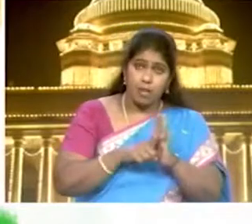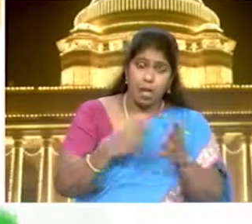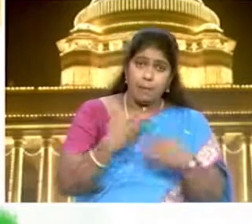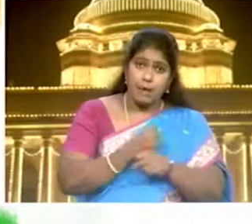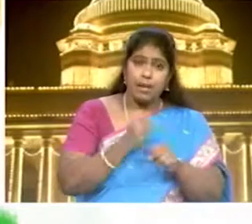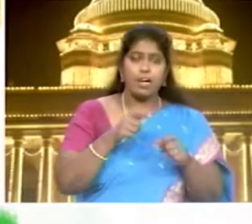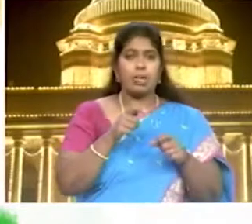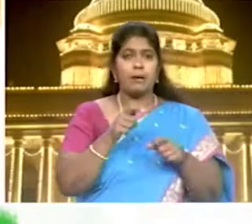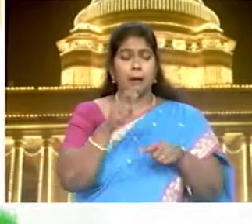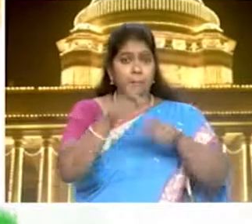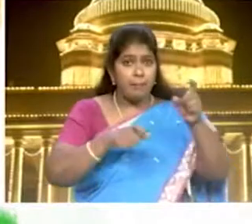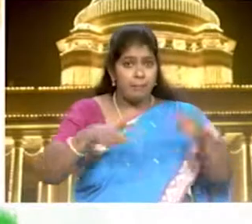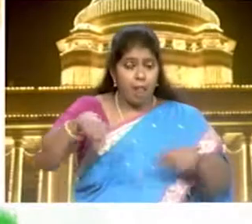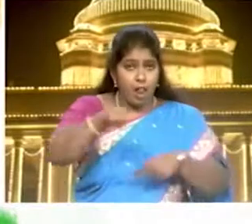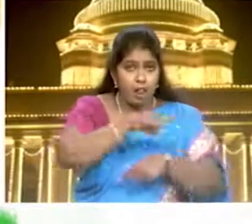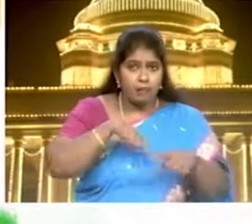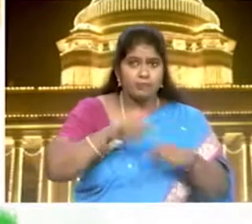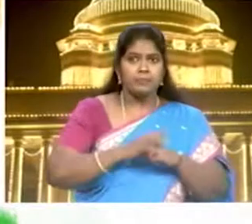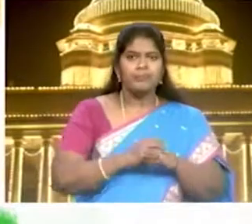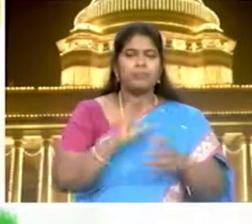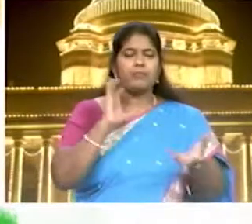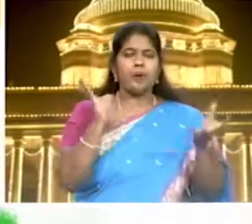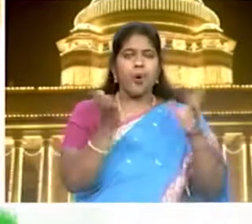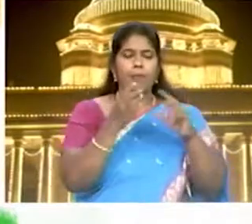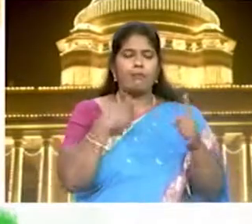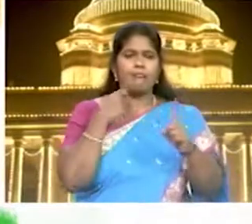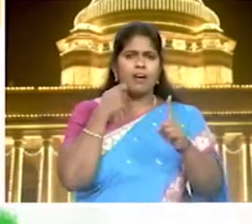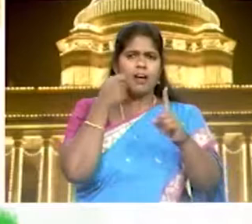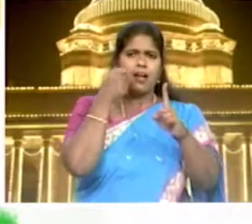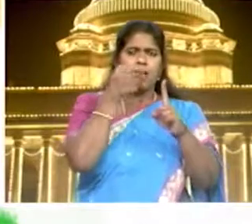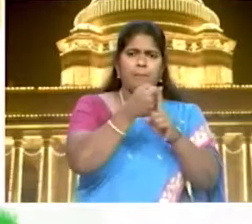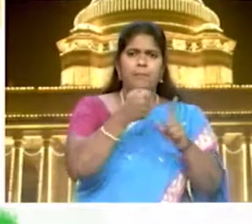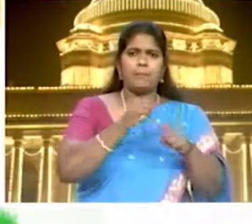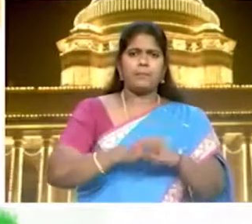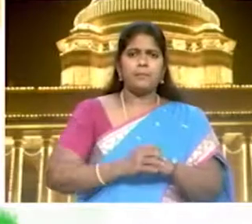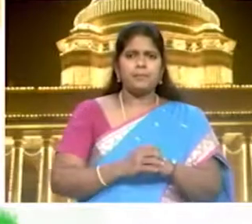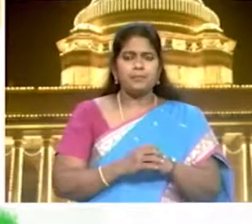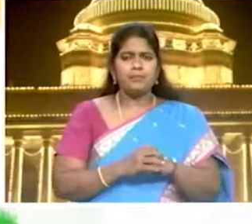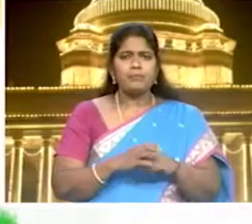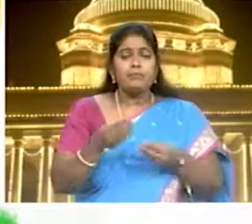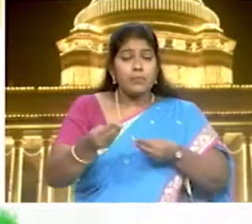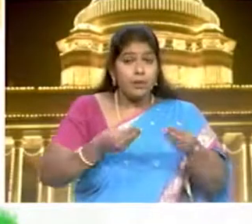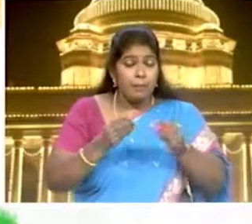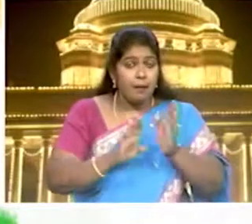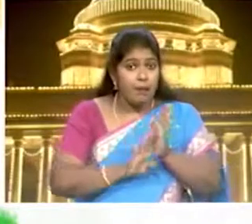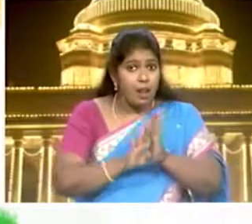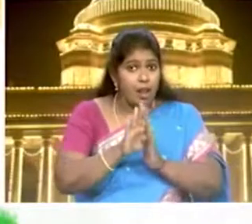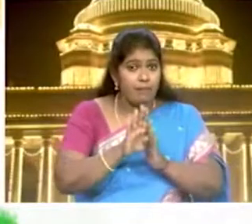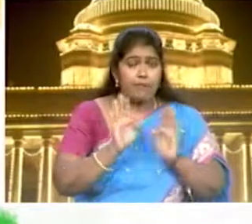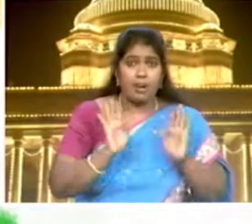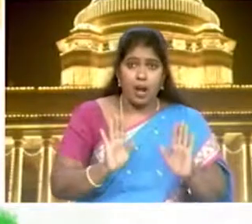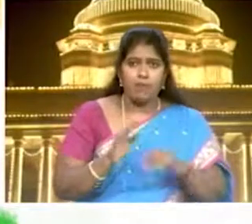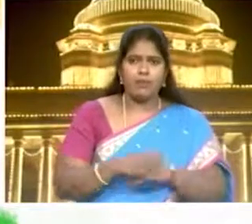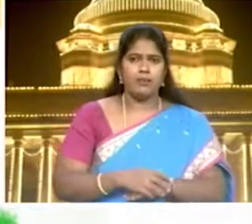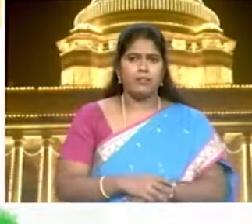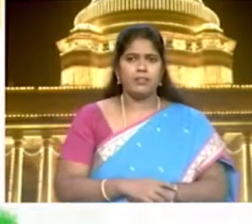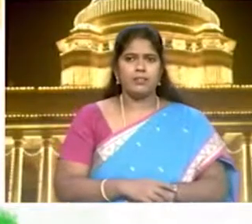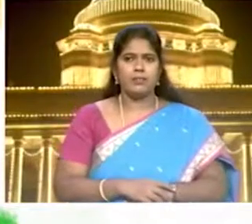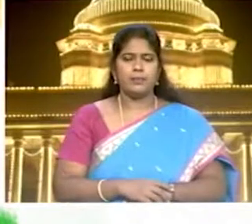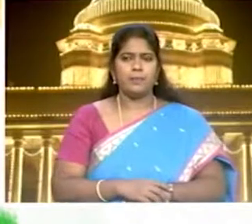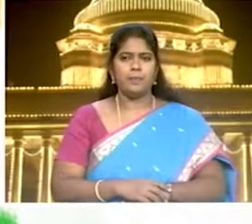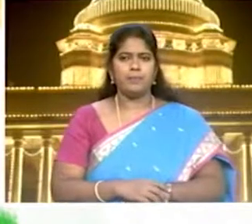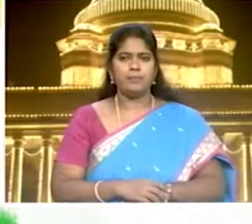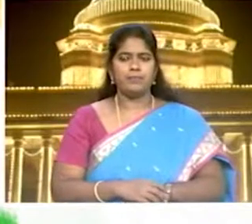global trend and helping the economy flourish. During the last few years, unprecedented progress has